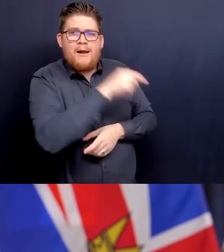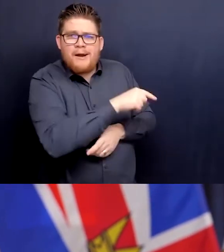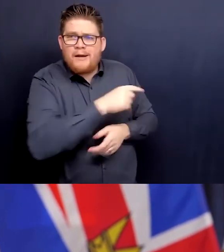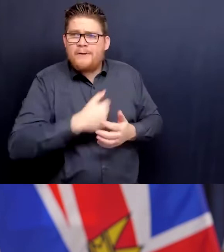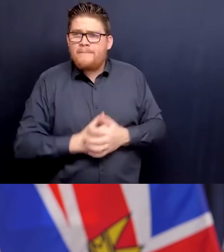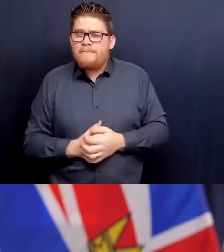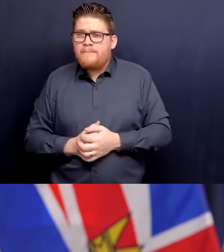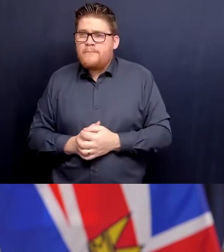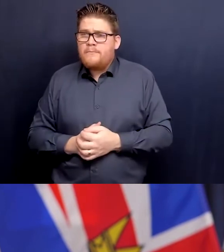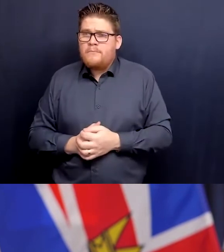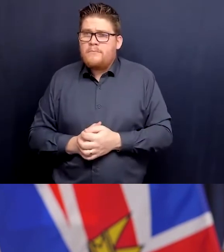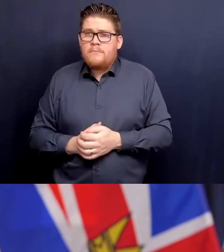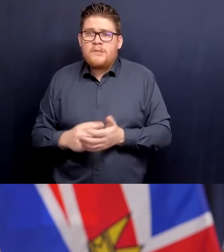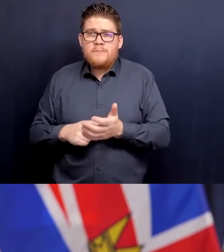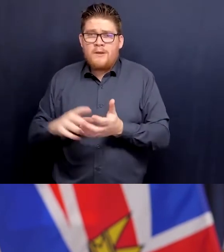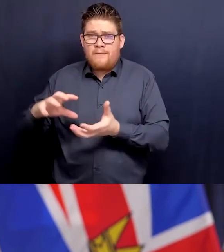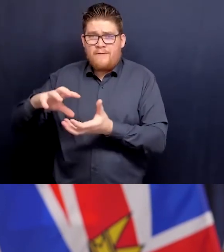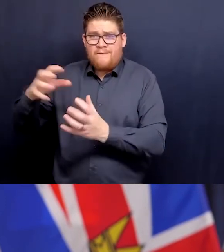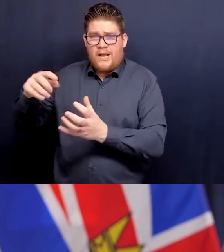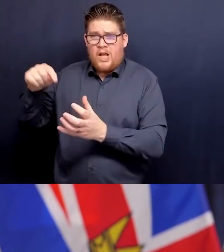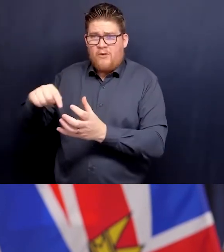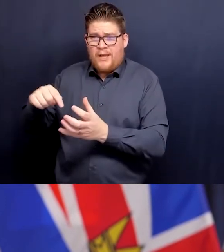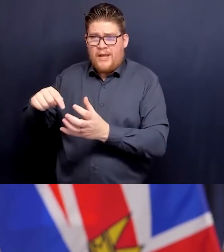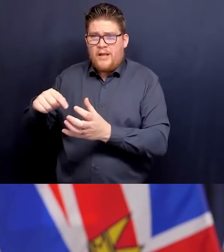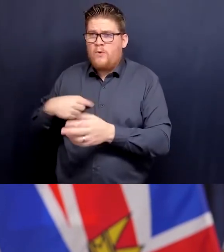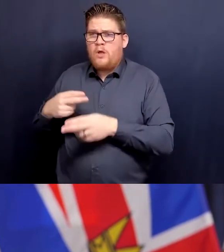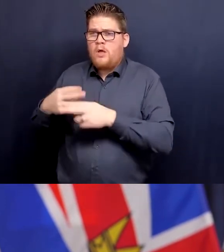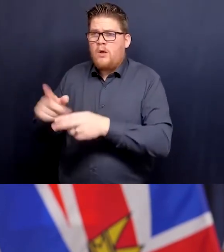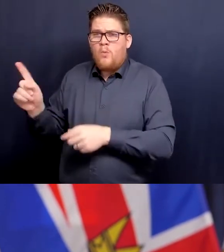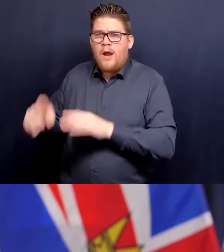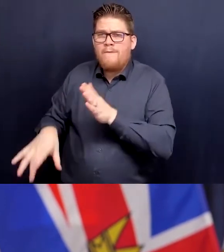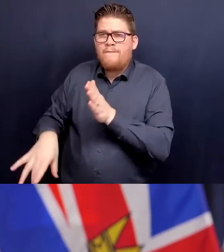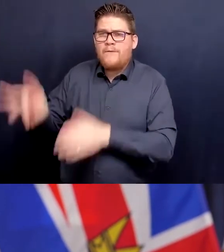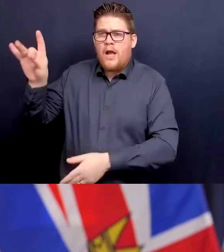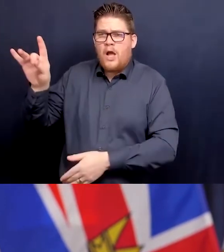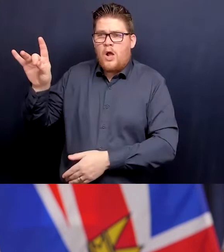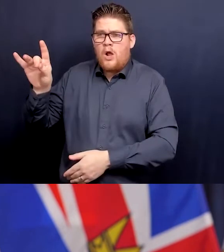where they were discovered. It's not where they started, but where they were discovered, such as the